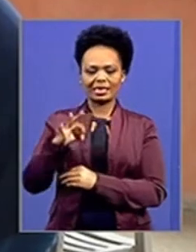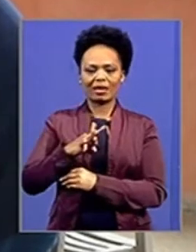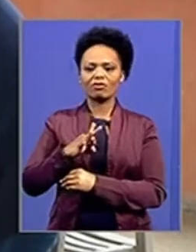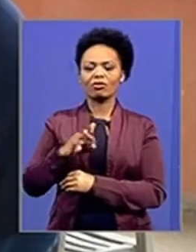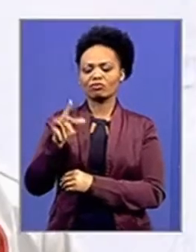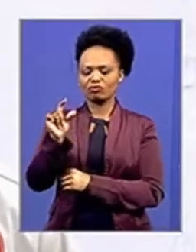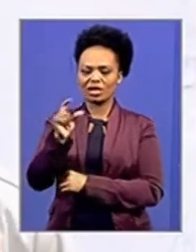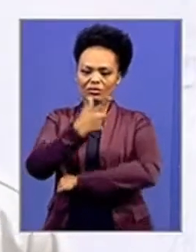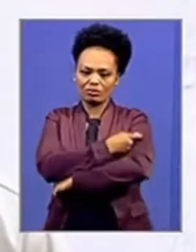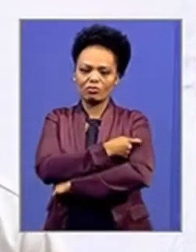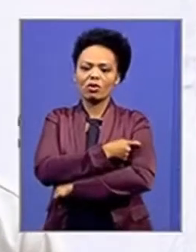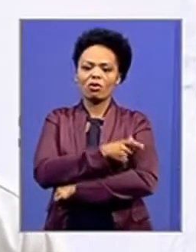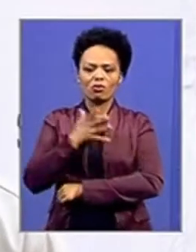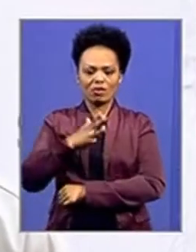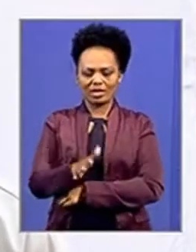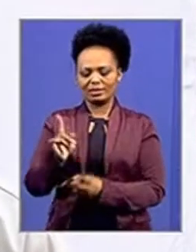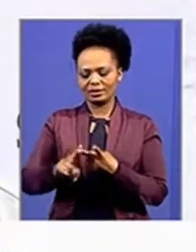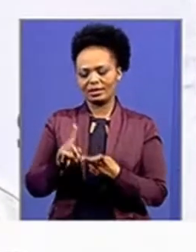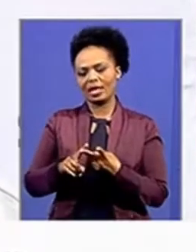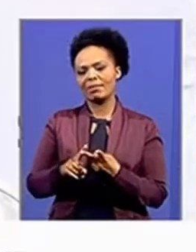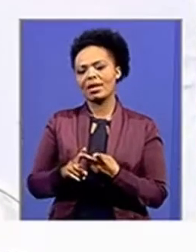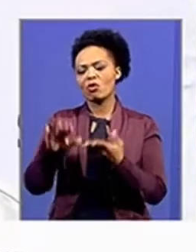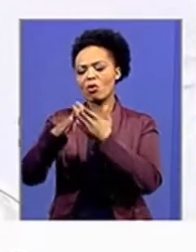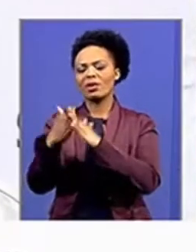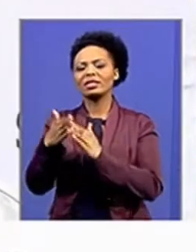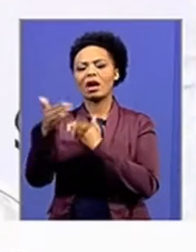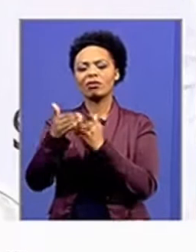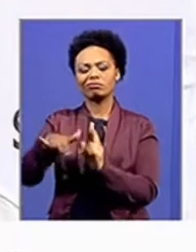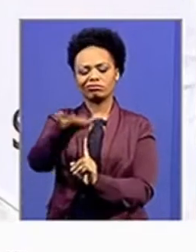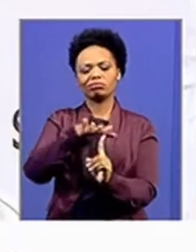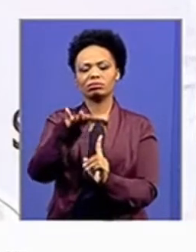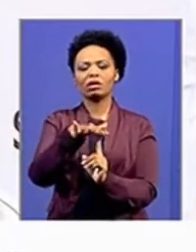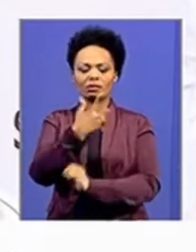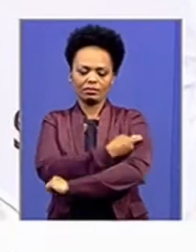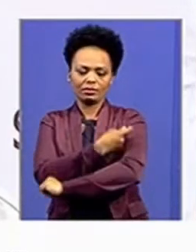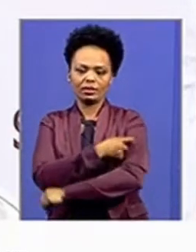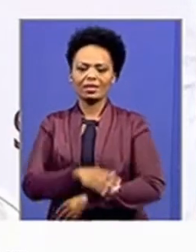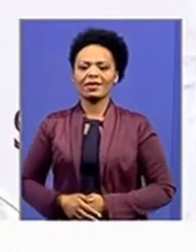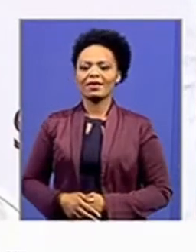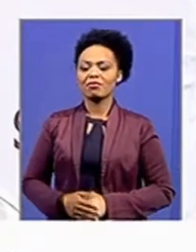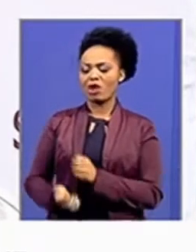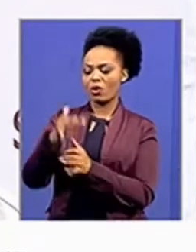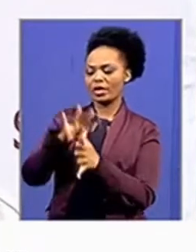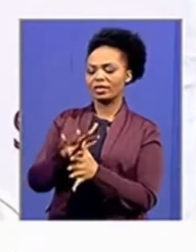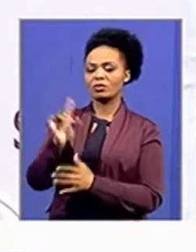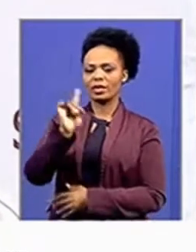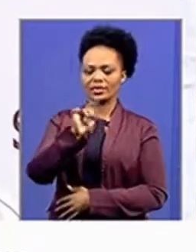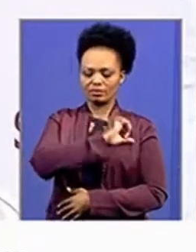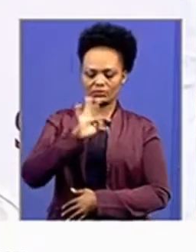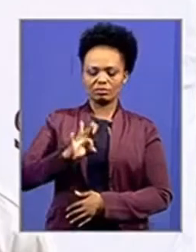ya kgauswi. Our employees are also members of the community, so our first prize has been our employees to make sure that they are